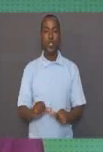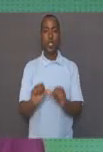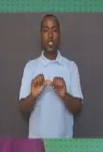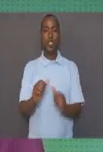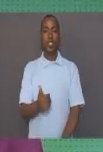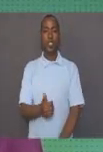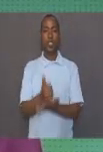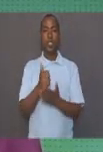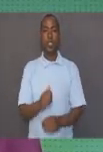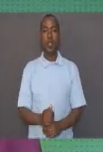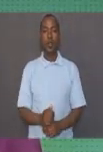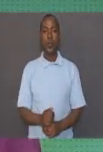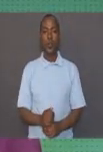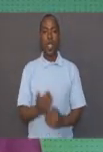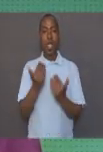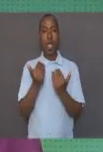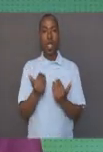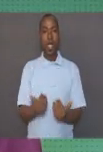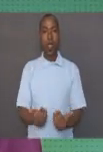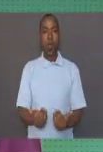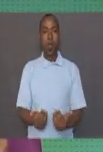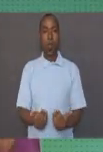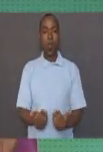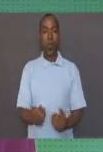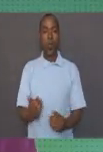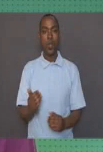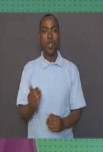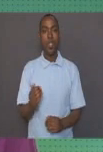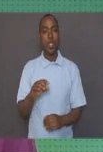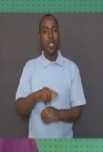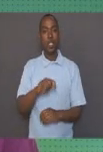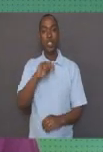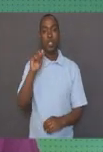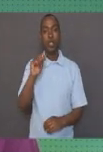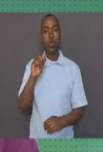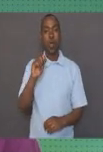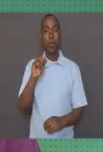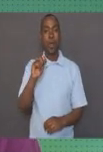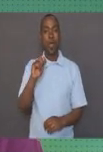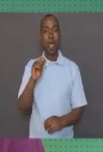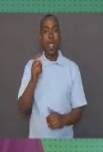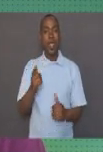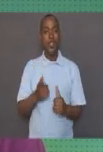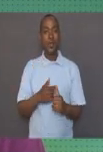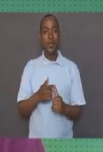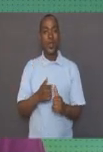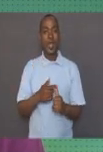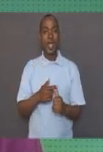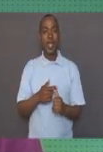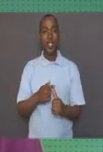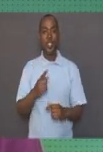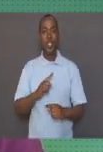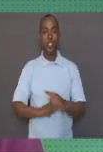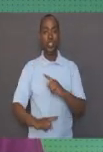Currently, the Institute holds one of the leading gene banks in Africa,